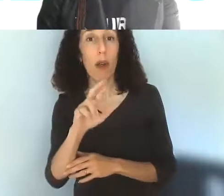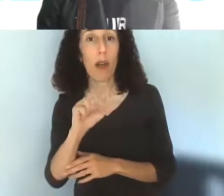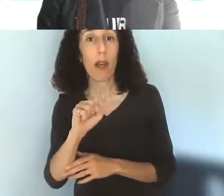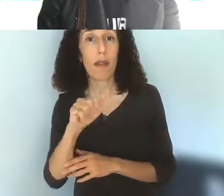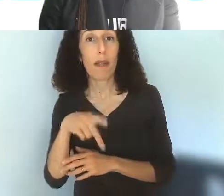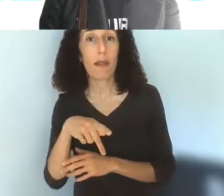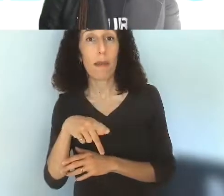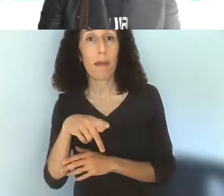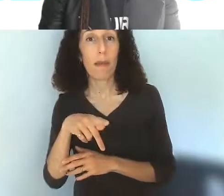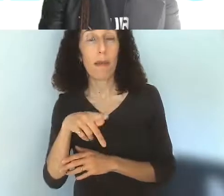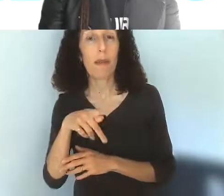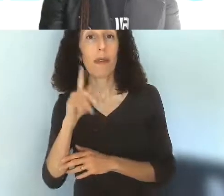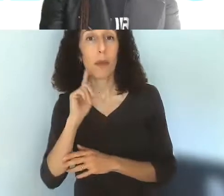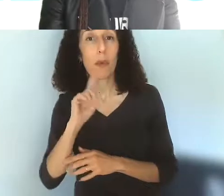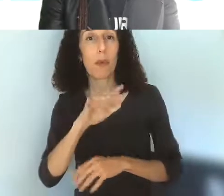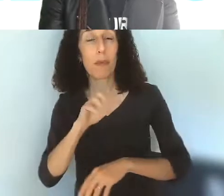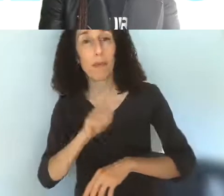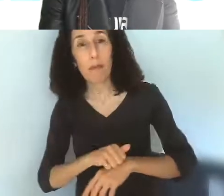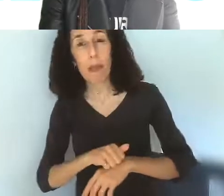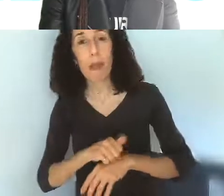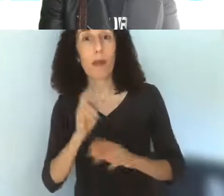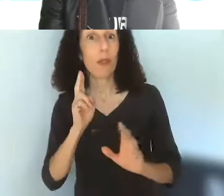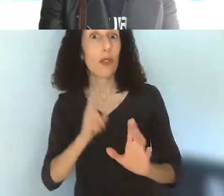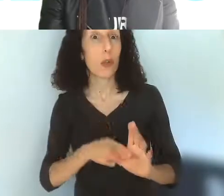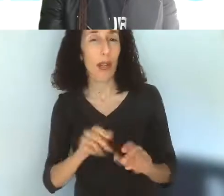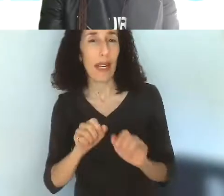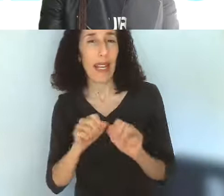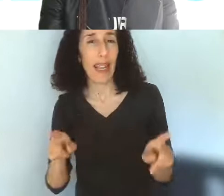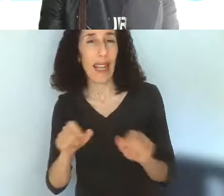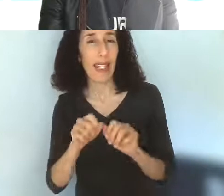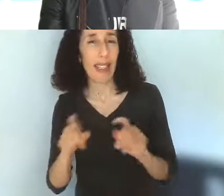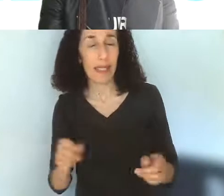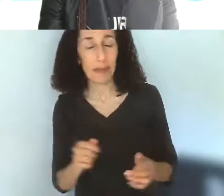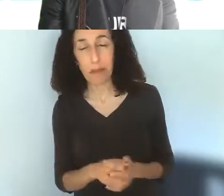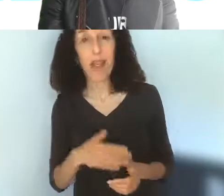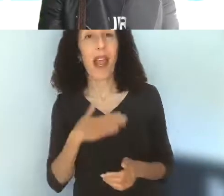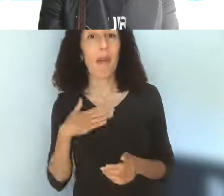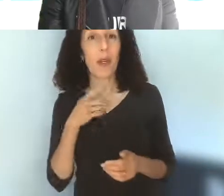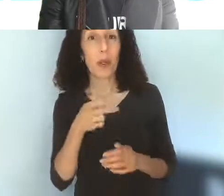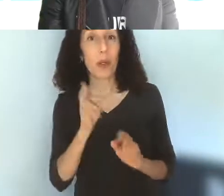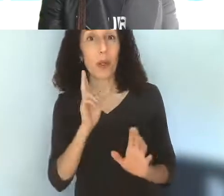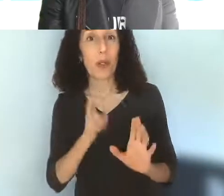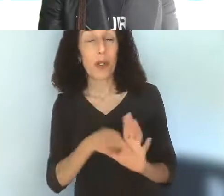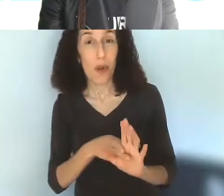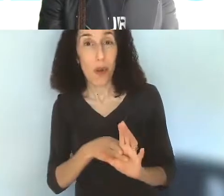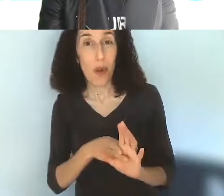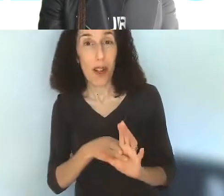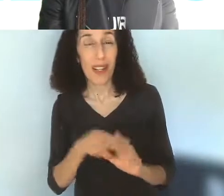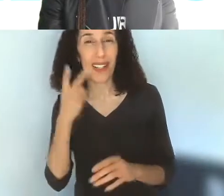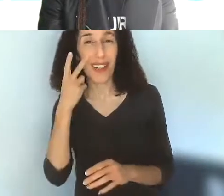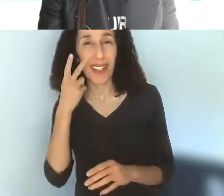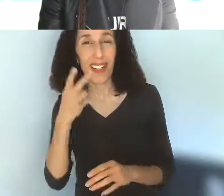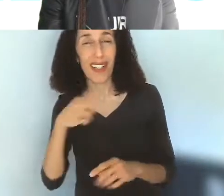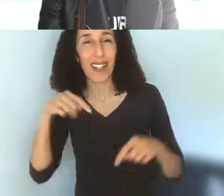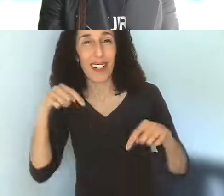also send it to you for all of the upcoming events. And so glad that you were able to join us. It's been a